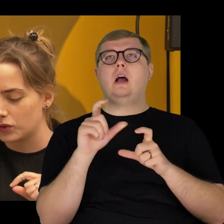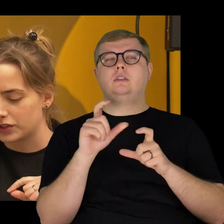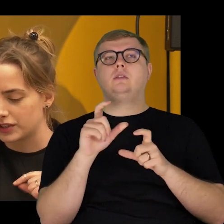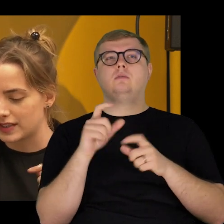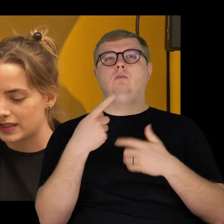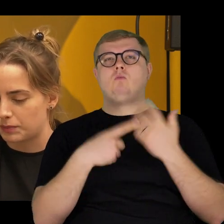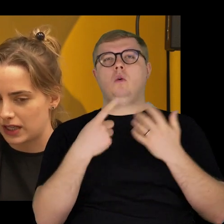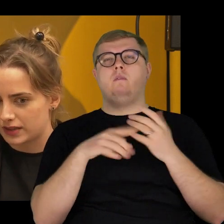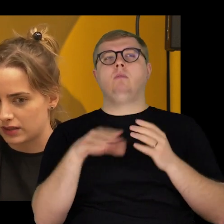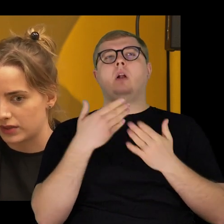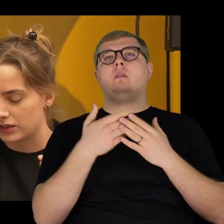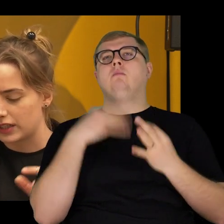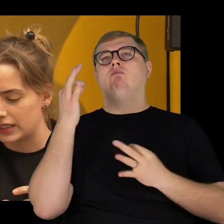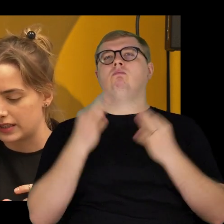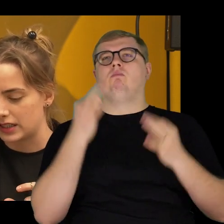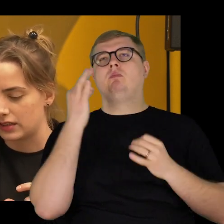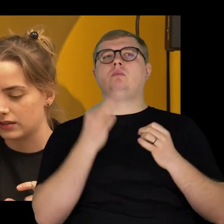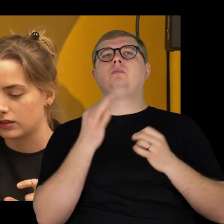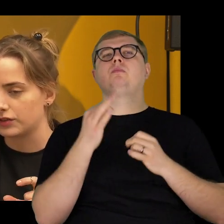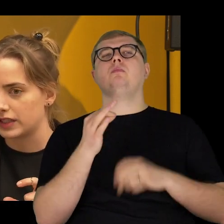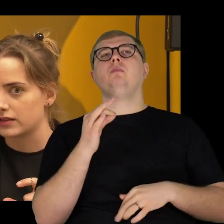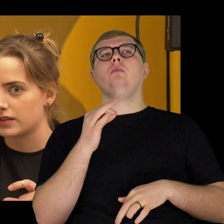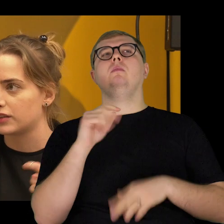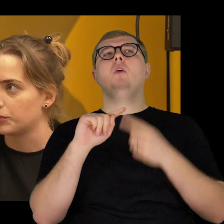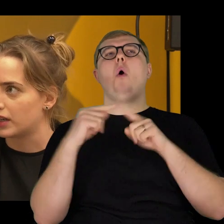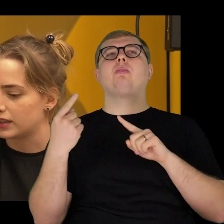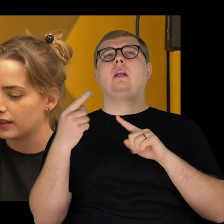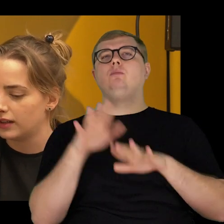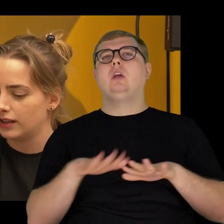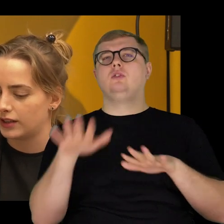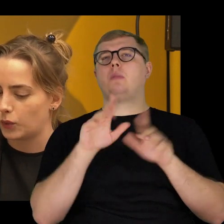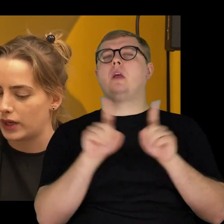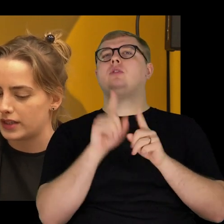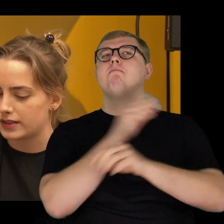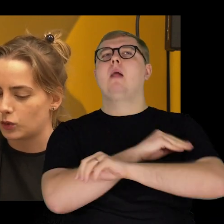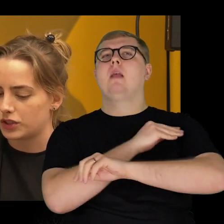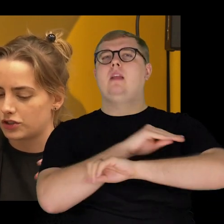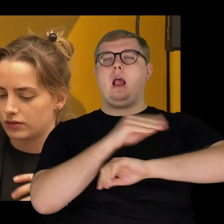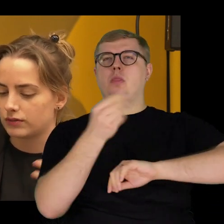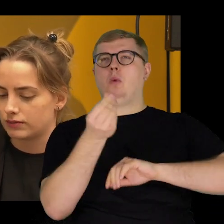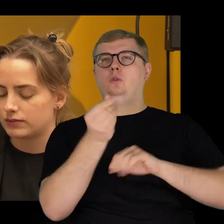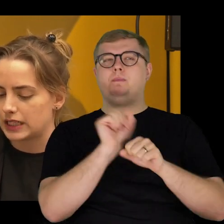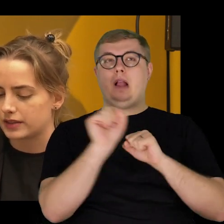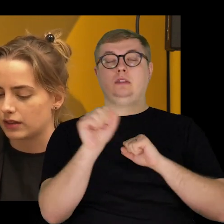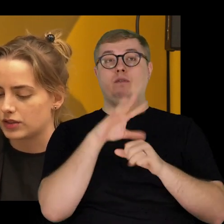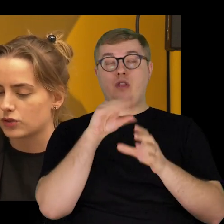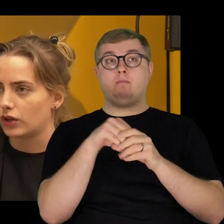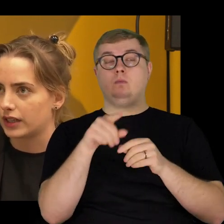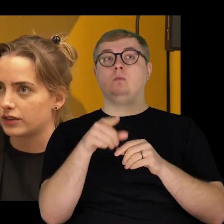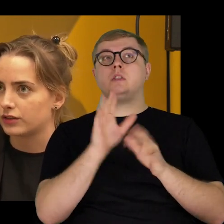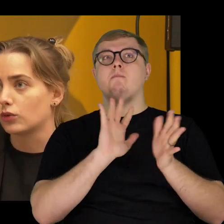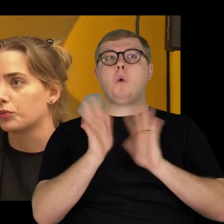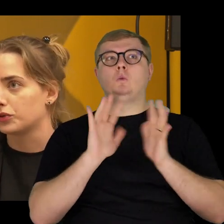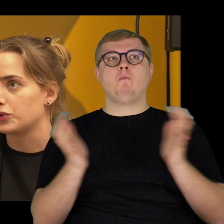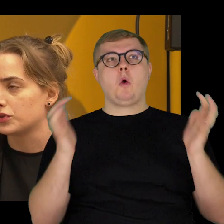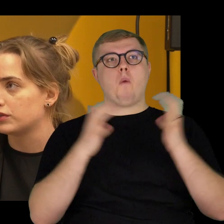I wonder, does the space and materiality context determine the ways in which data is